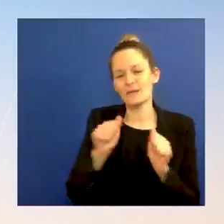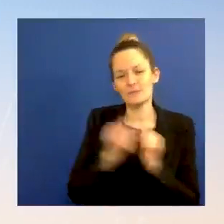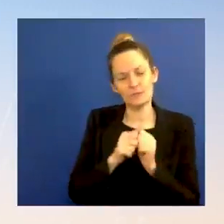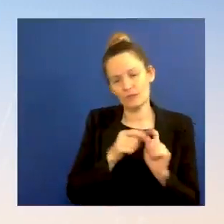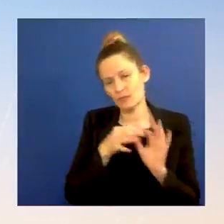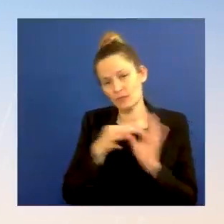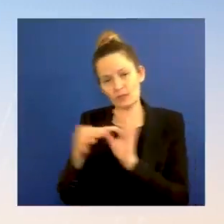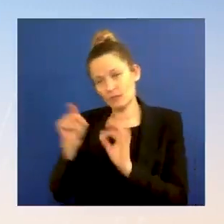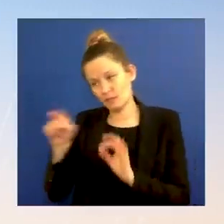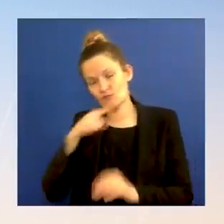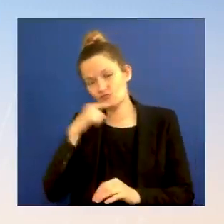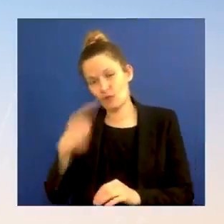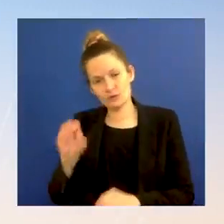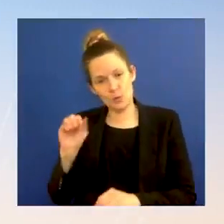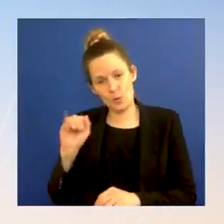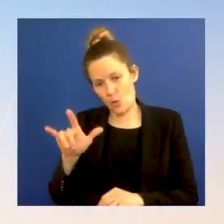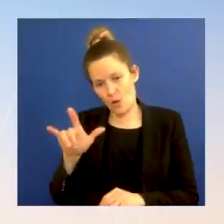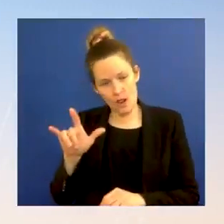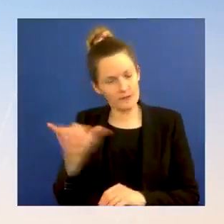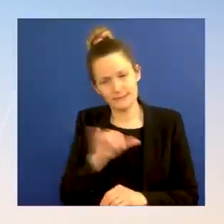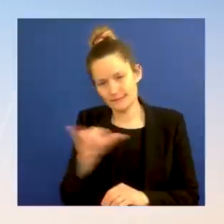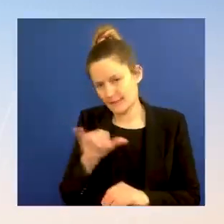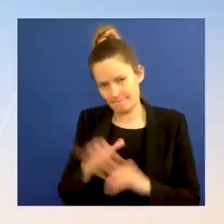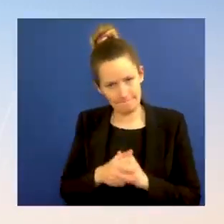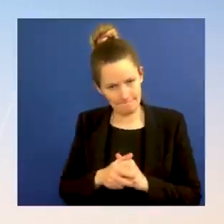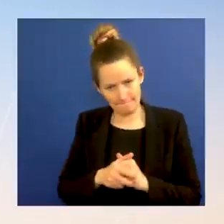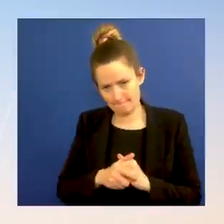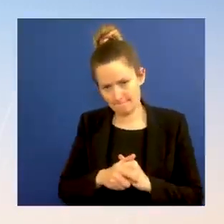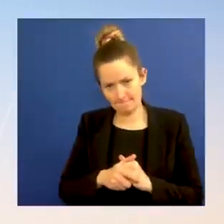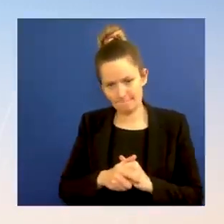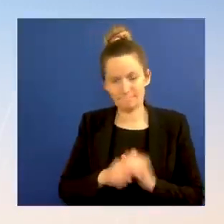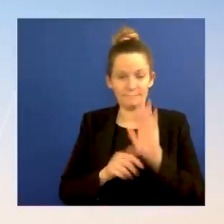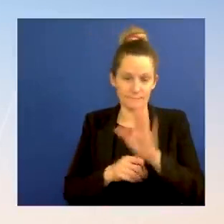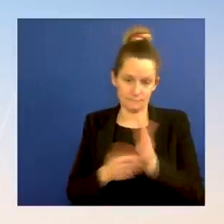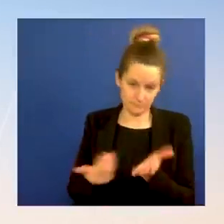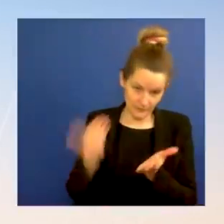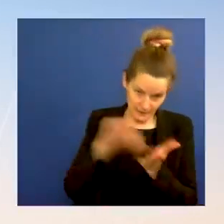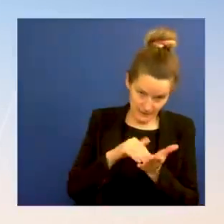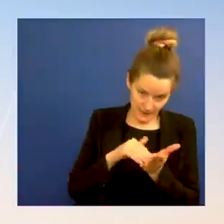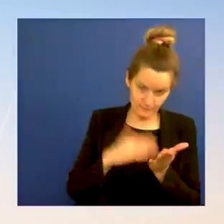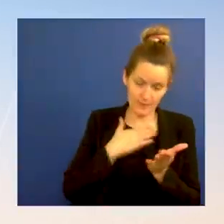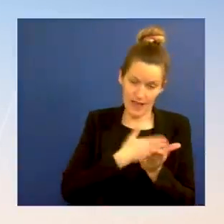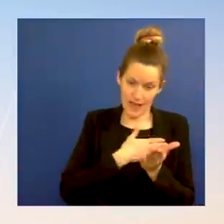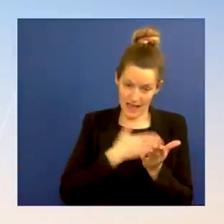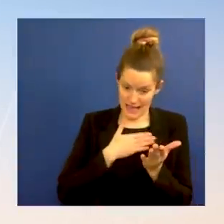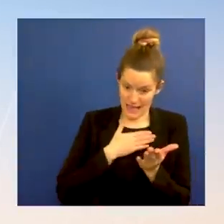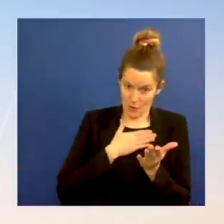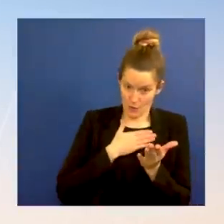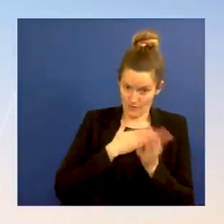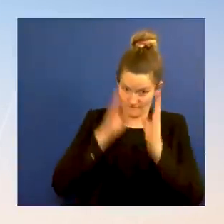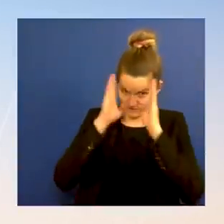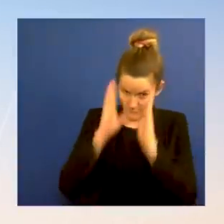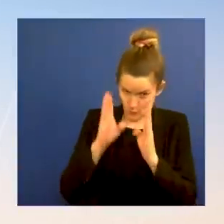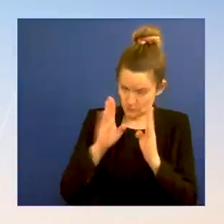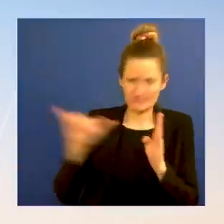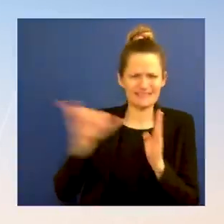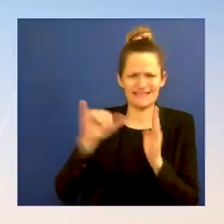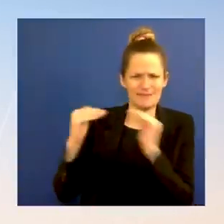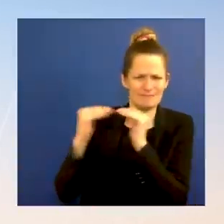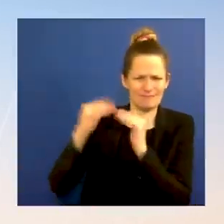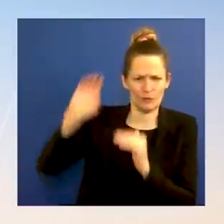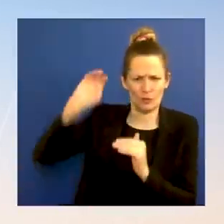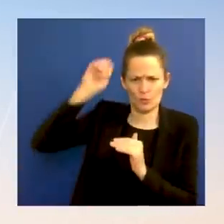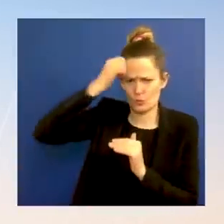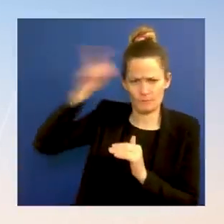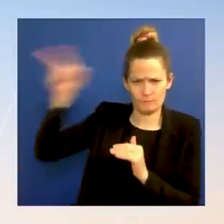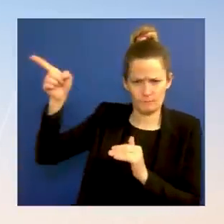is our focus, and I think the focus of the Europeans as well, on not taking steps that would create increased volatility